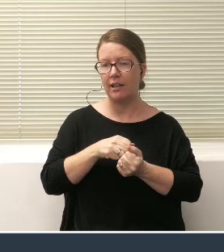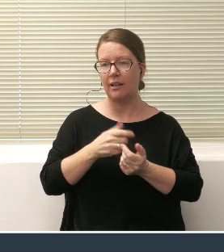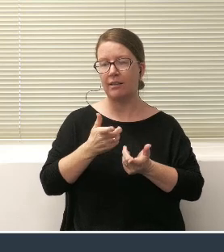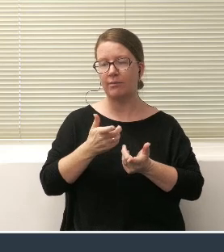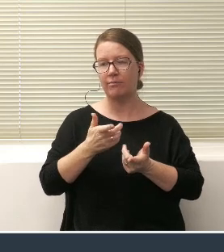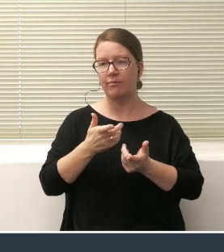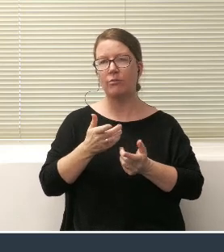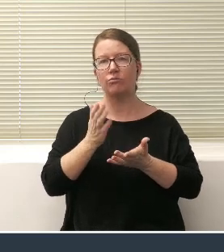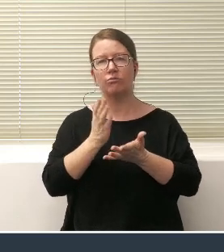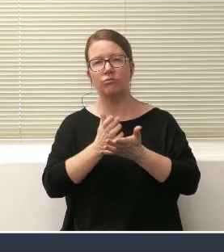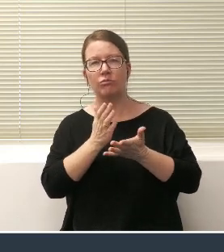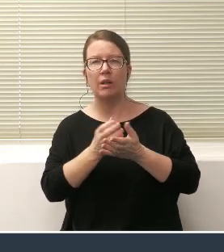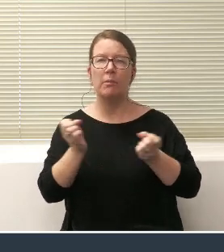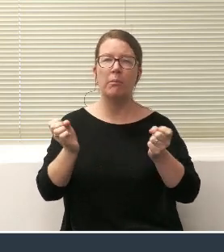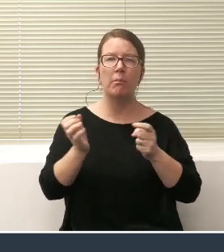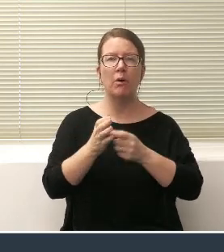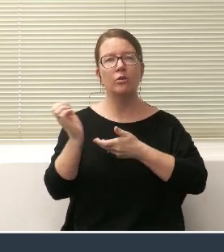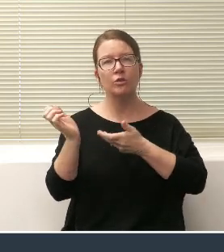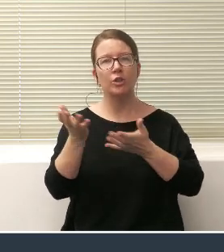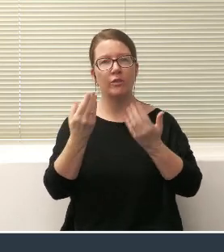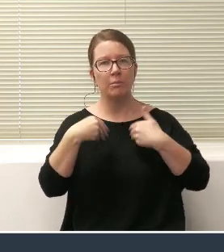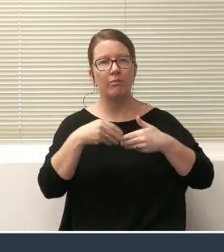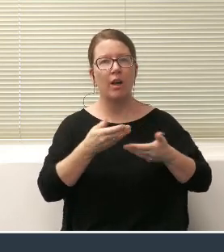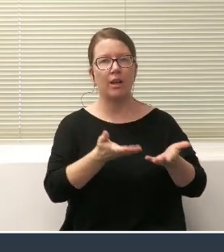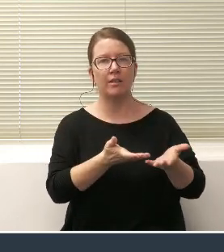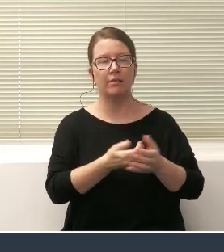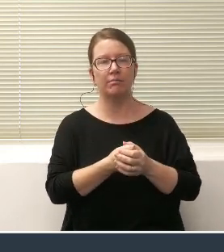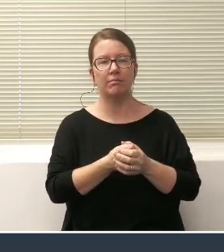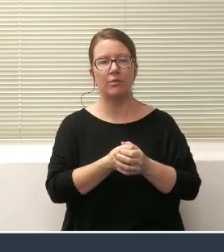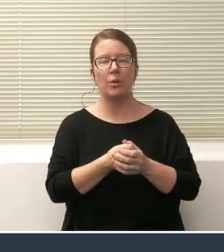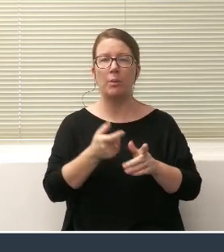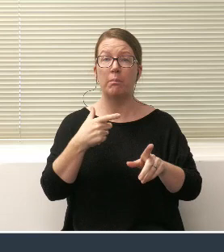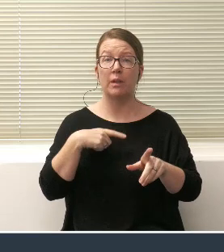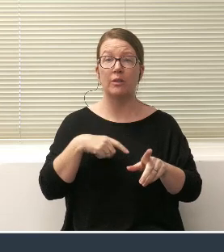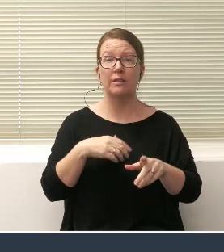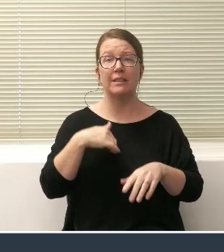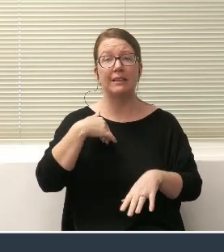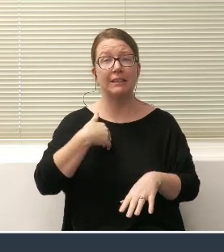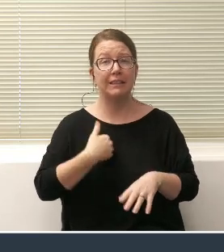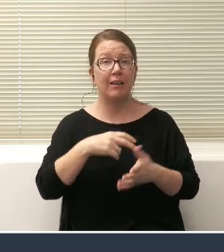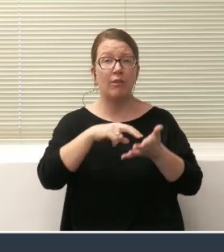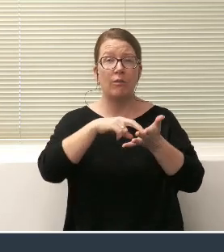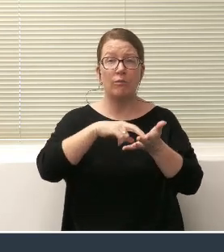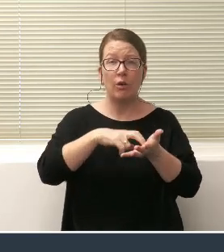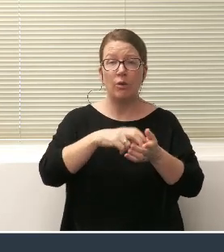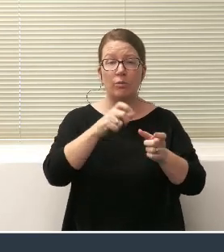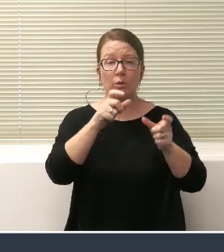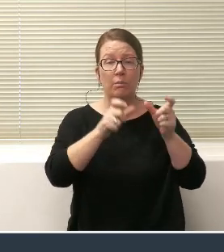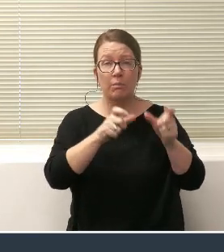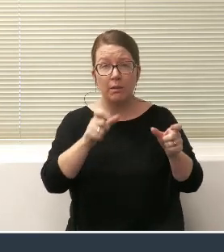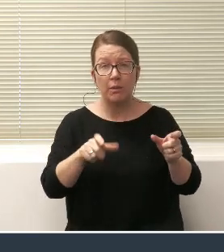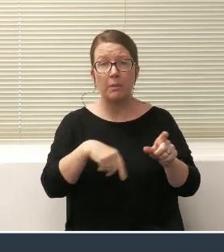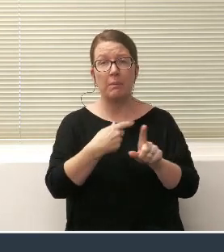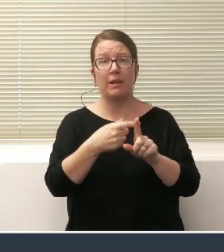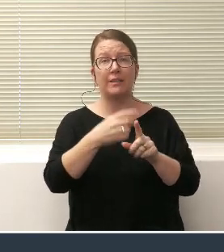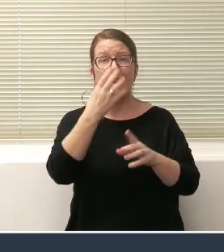this very important service that we provide for needy, vulnerable tenants, ageing